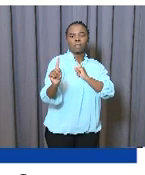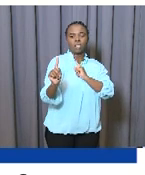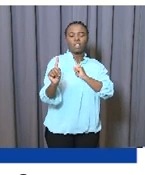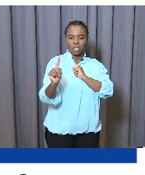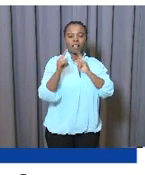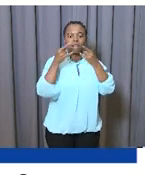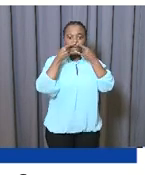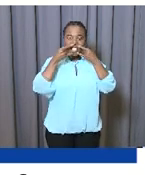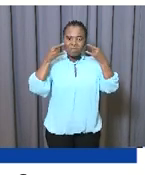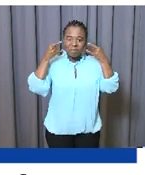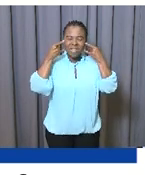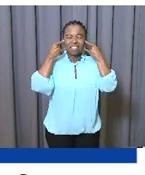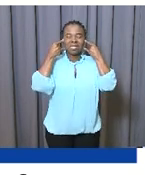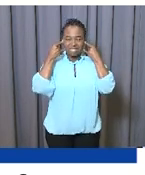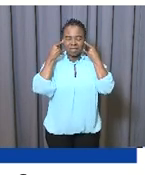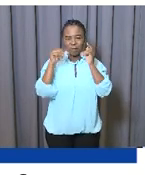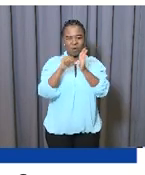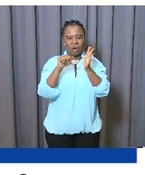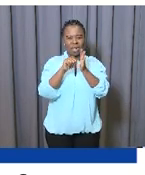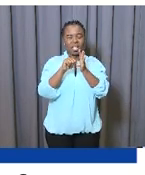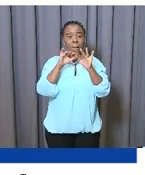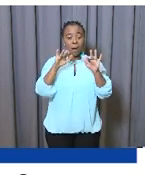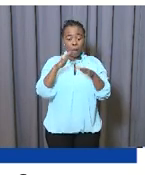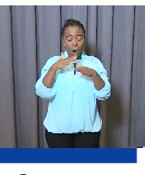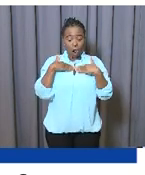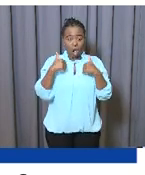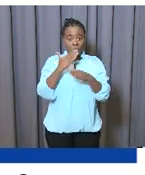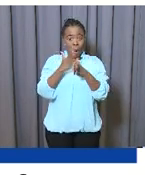face masks, those of us who are not health workers.